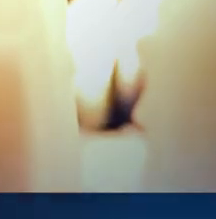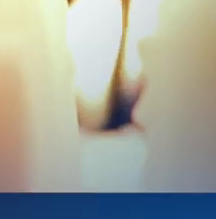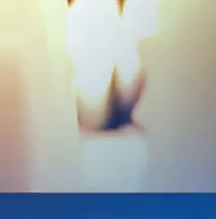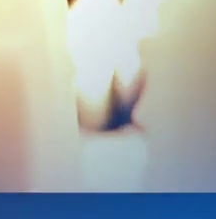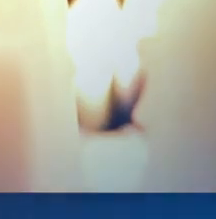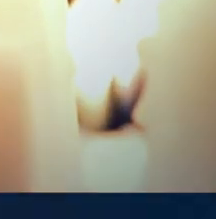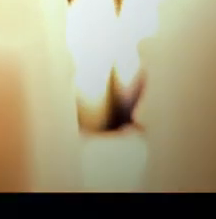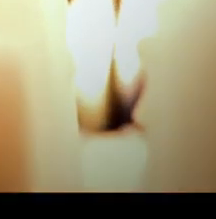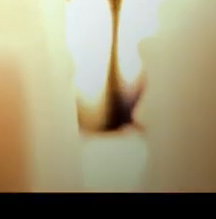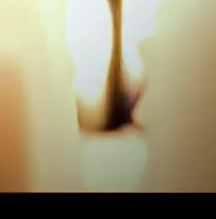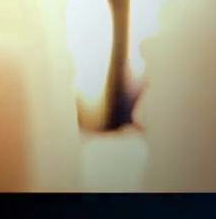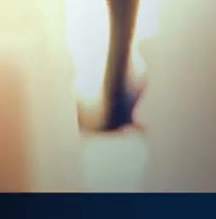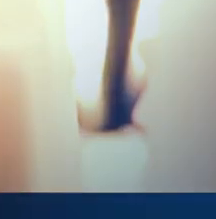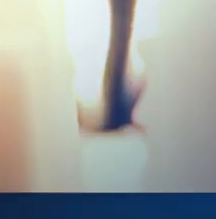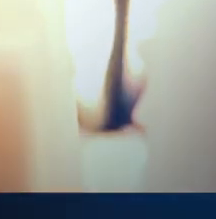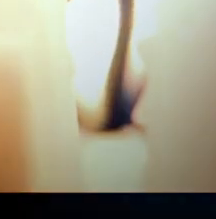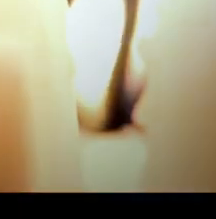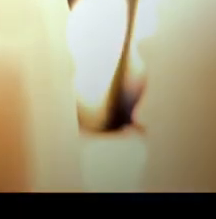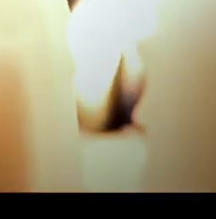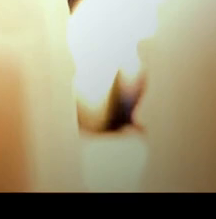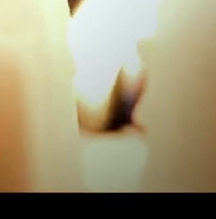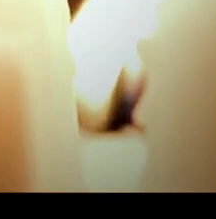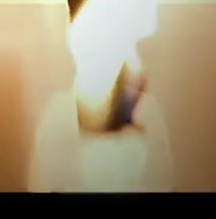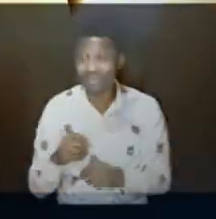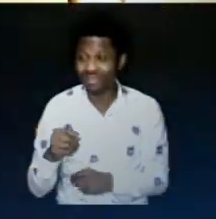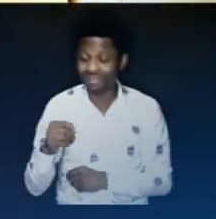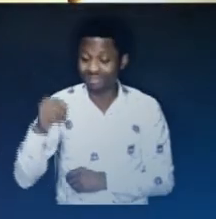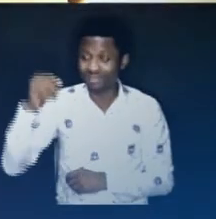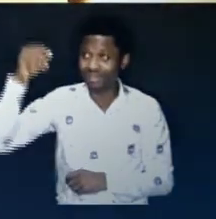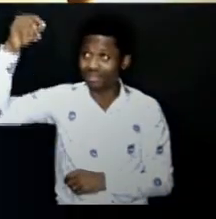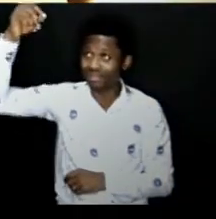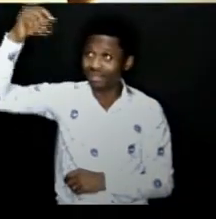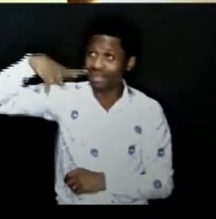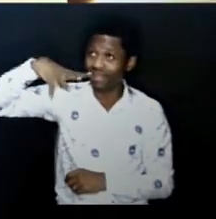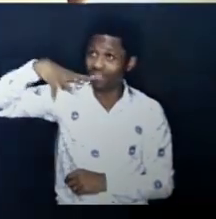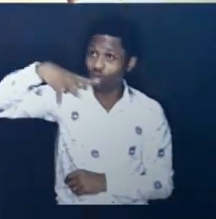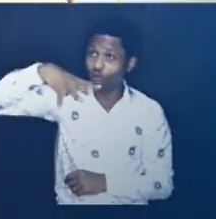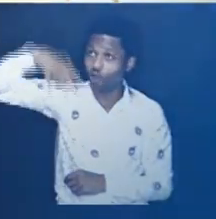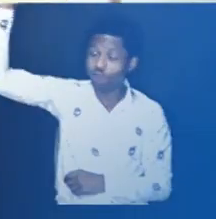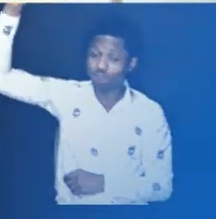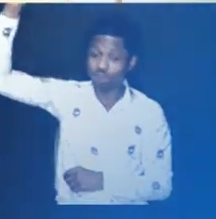the light is off, darkness will prevail.